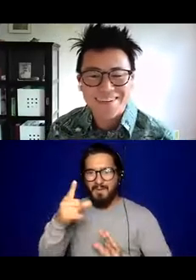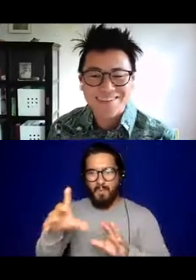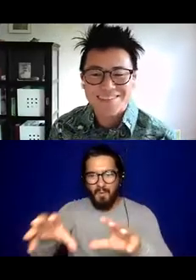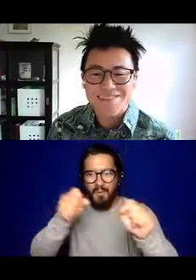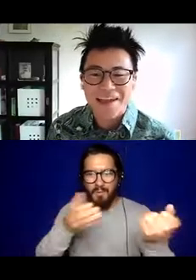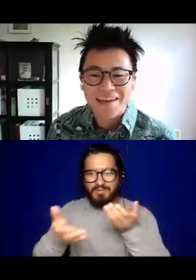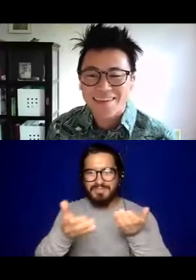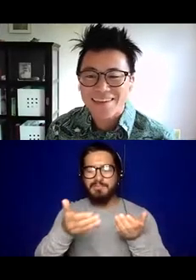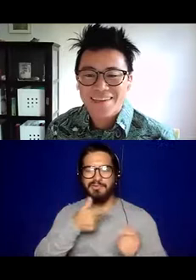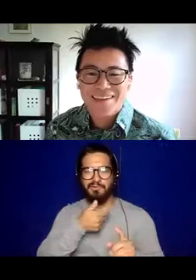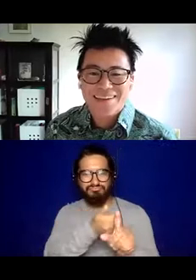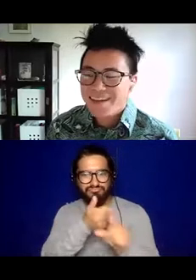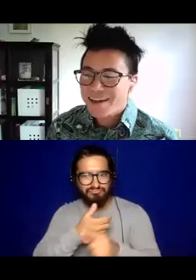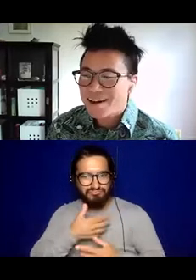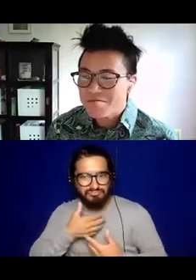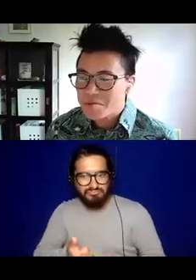want to lead us astray.